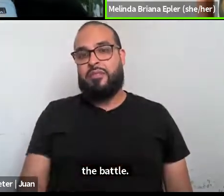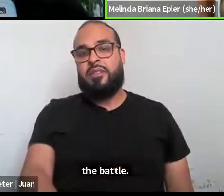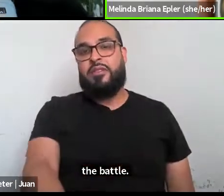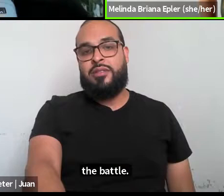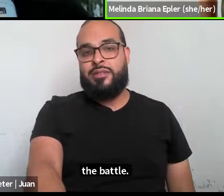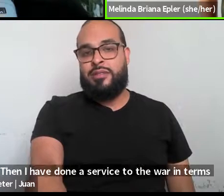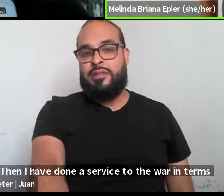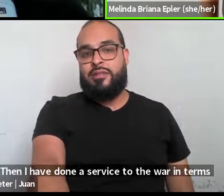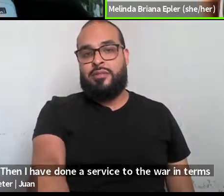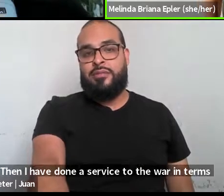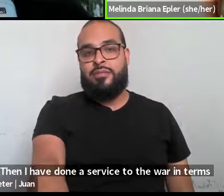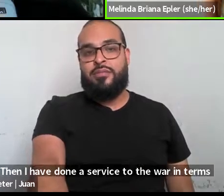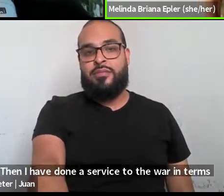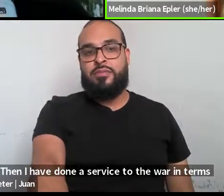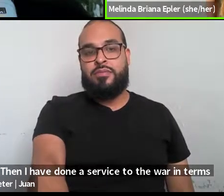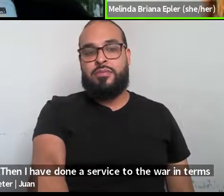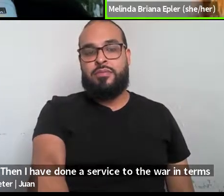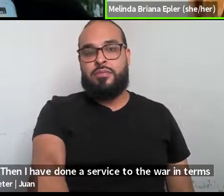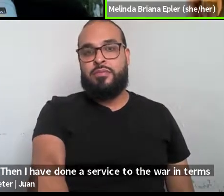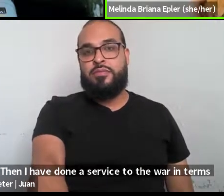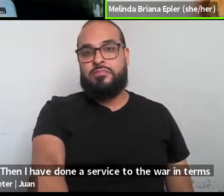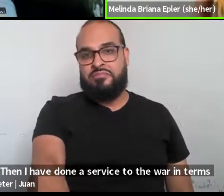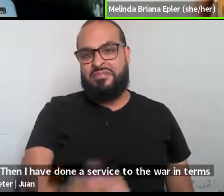Yeah. Yes.